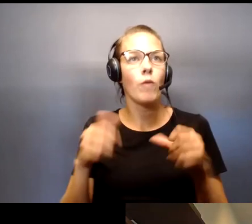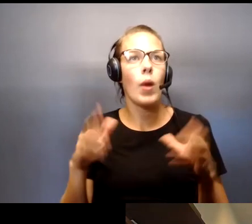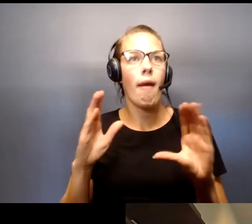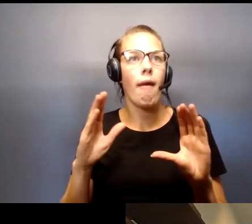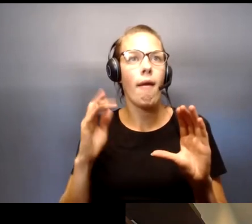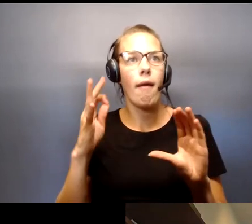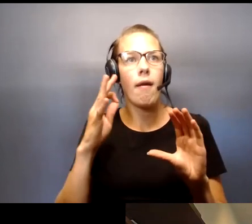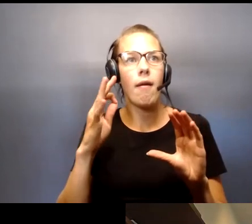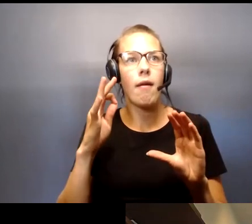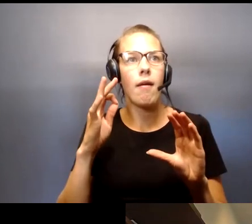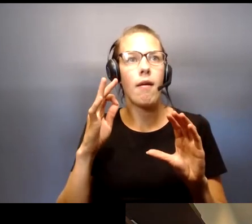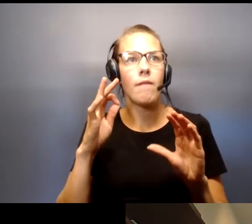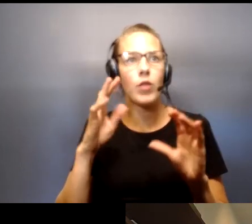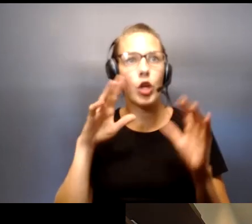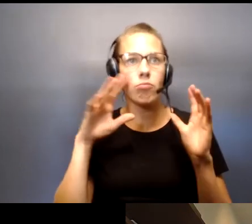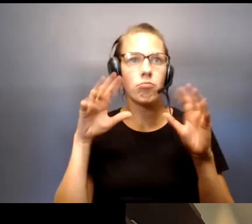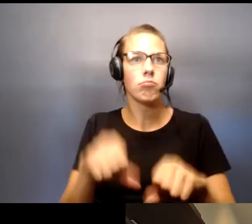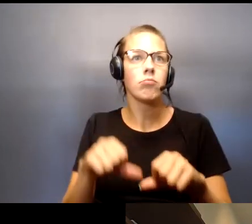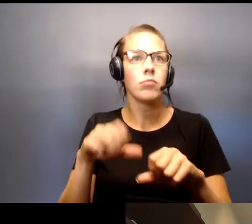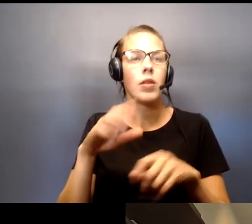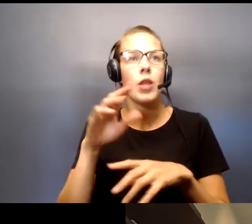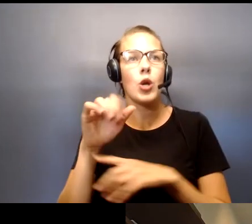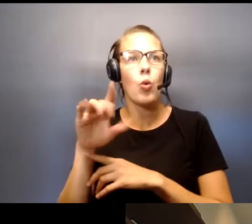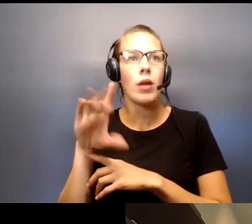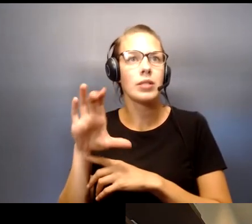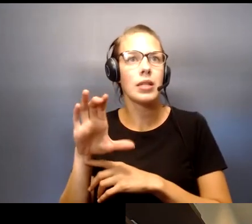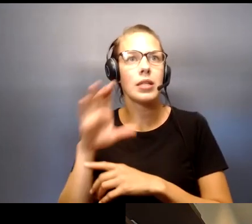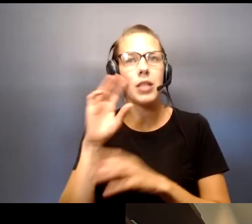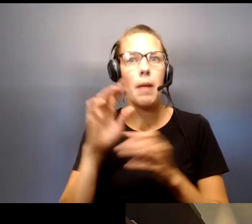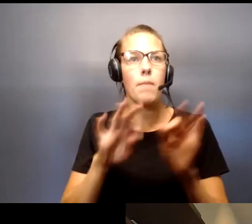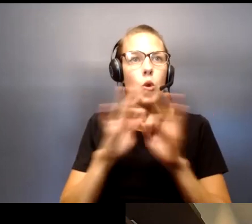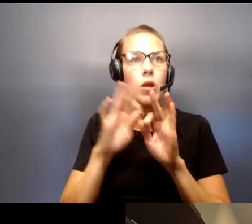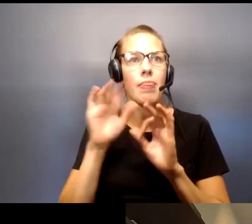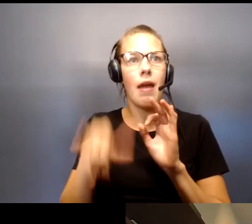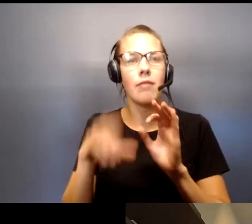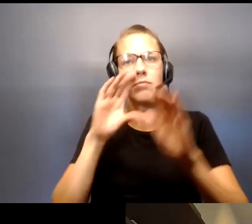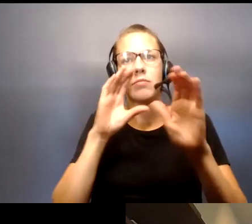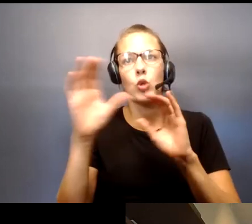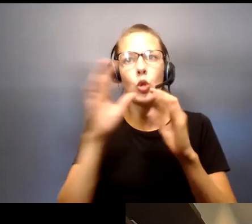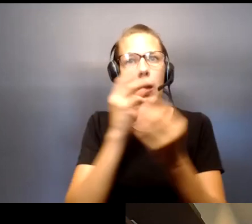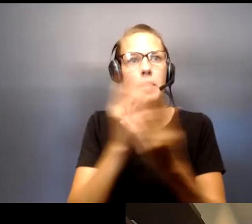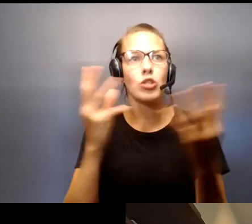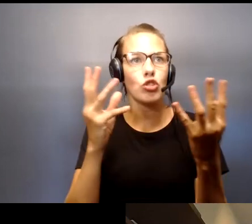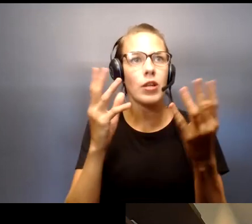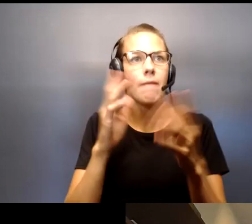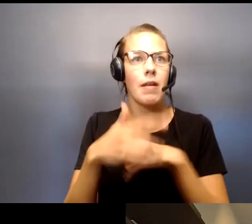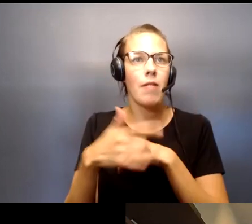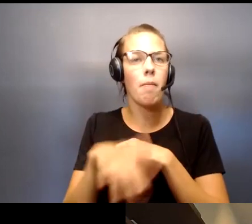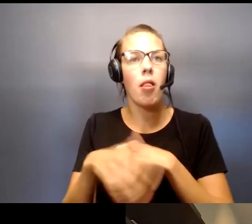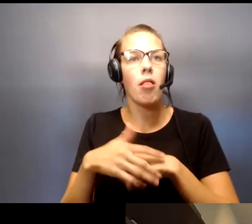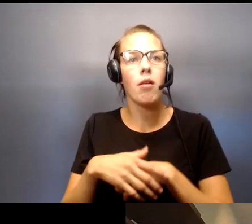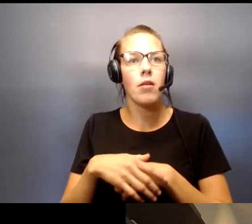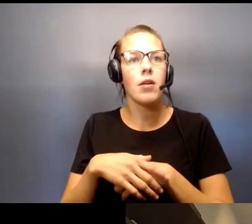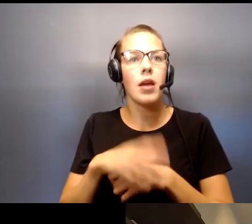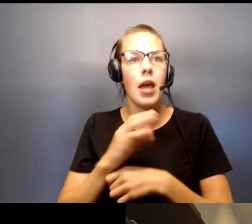they're consuming the Quad Cities. So it's important that we put this package of communication that's out there. So from